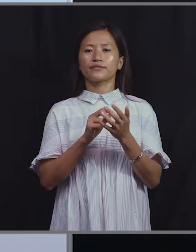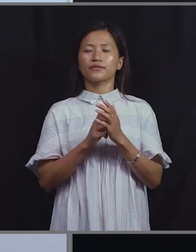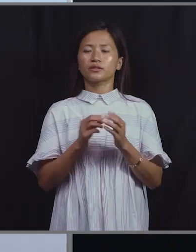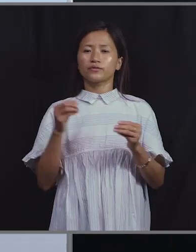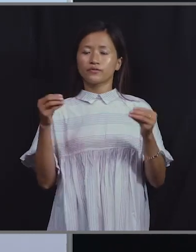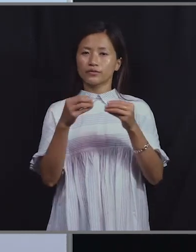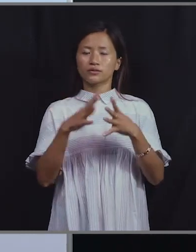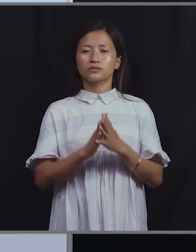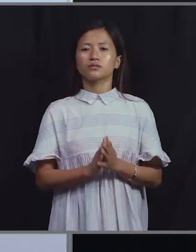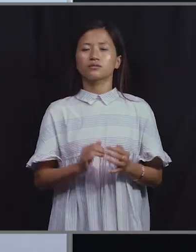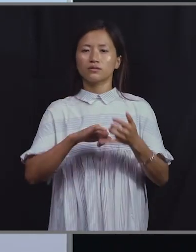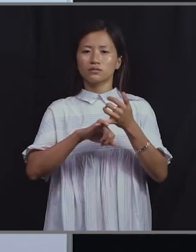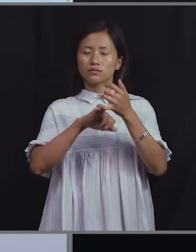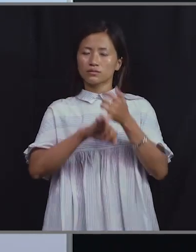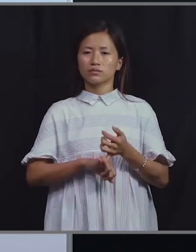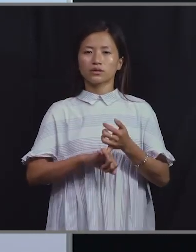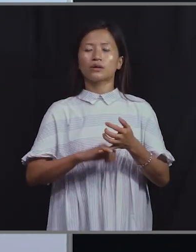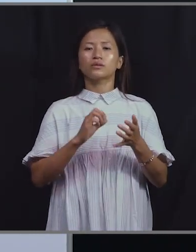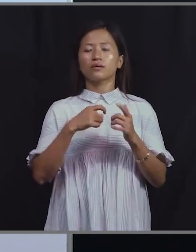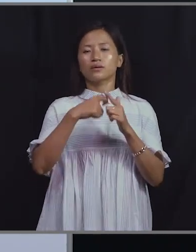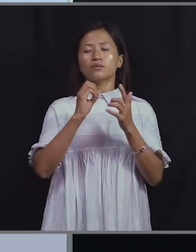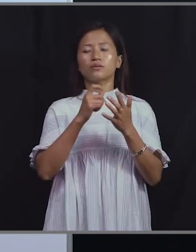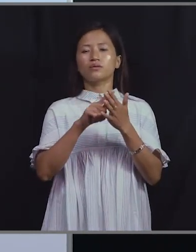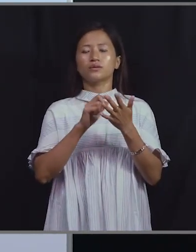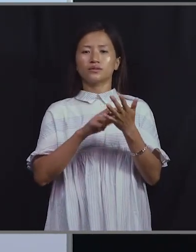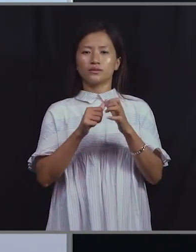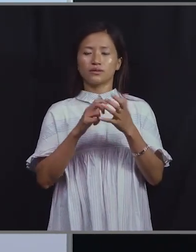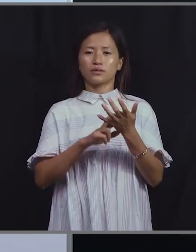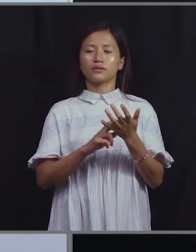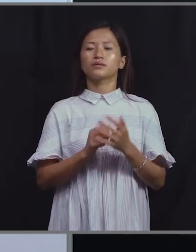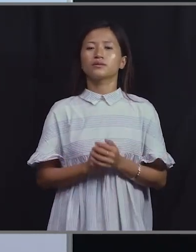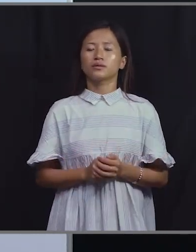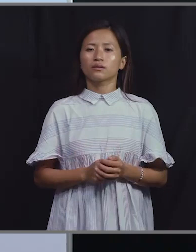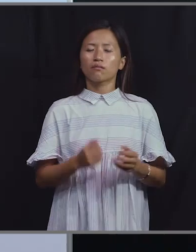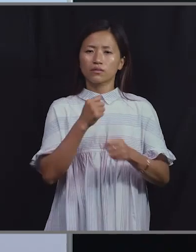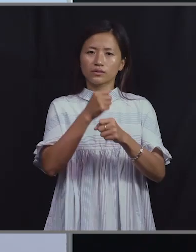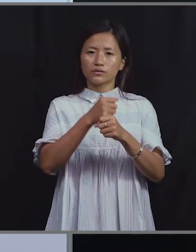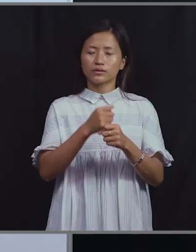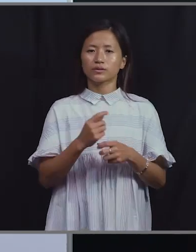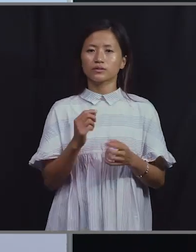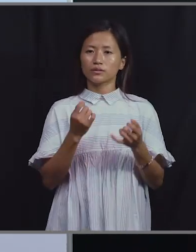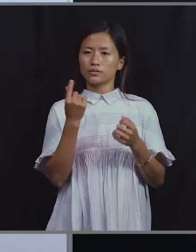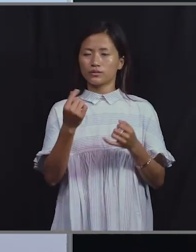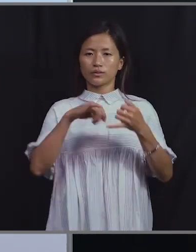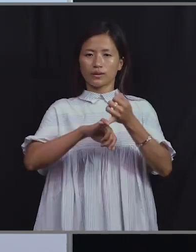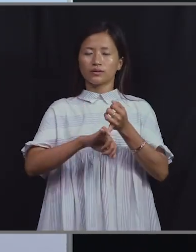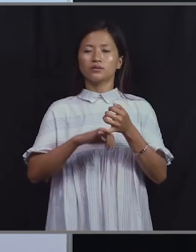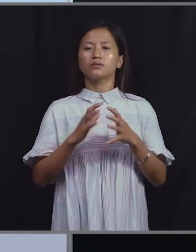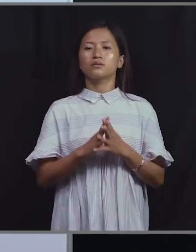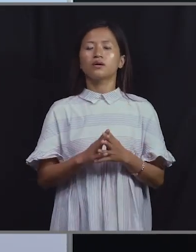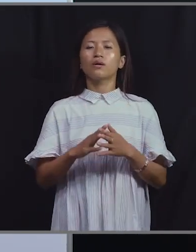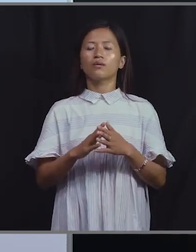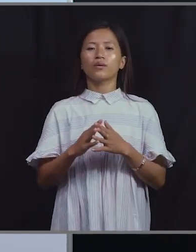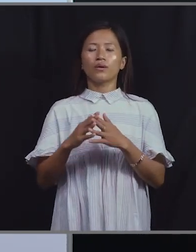Korea. And since South Korea is under the capitalist regime of government, the US, okay, the Western